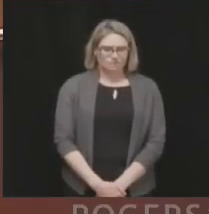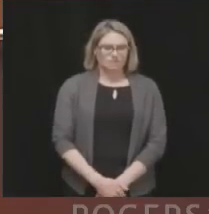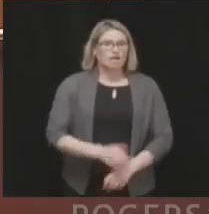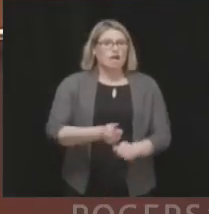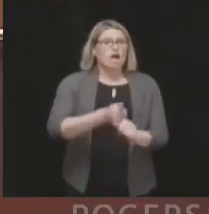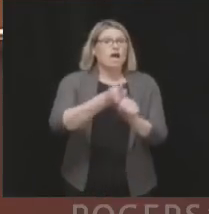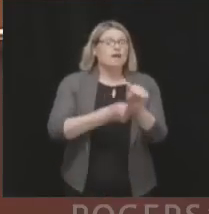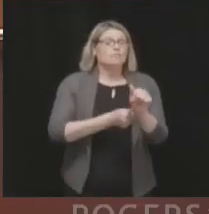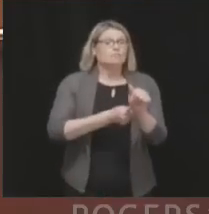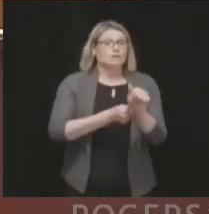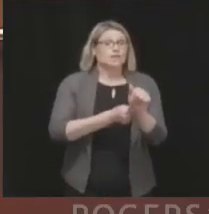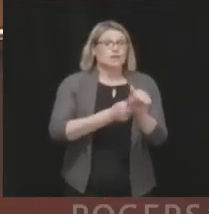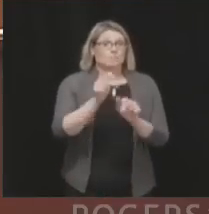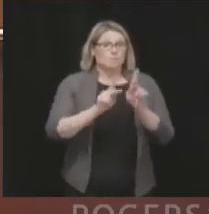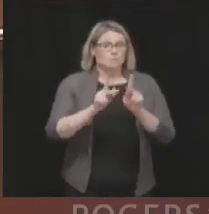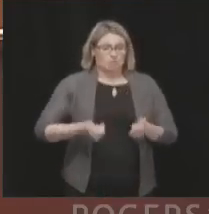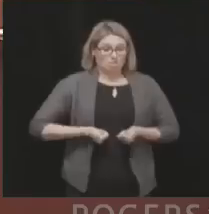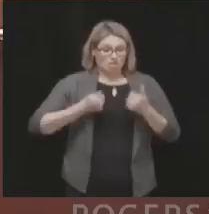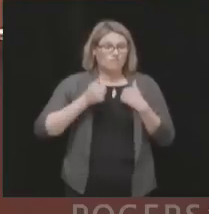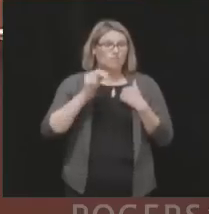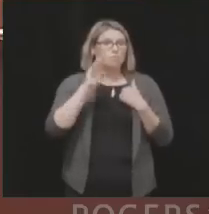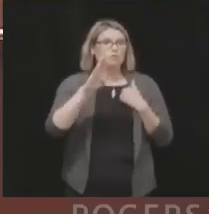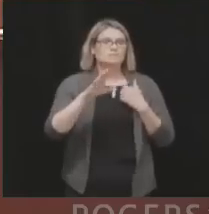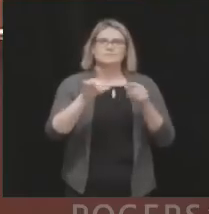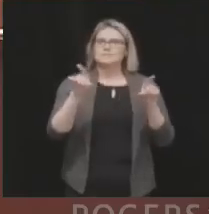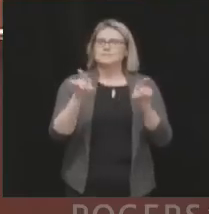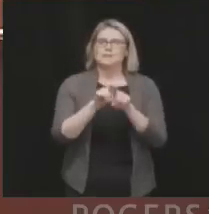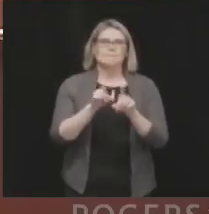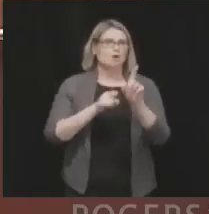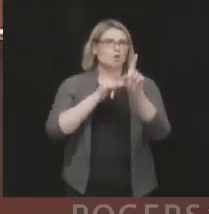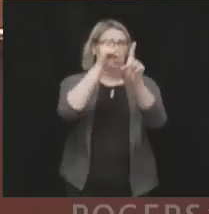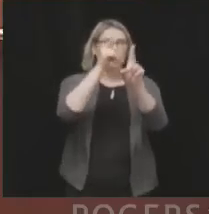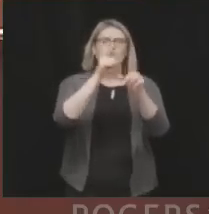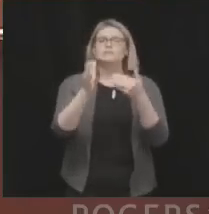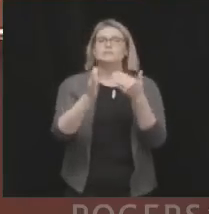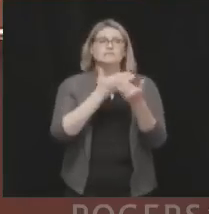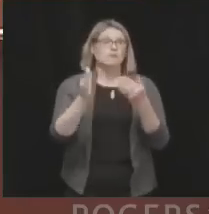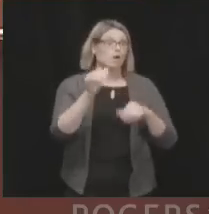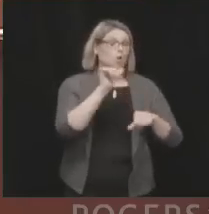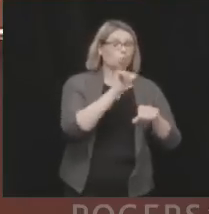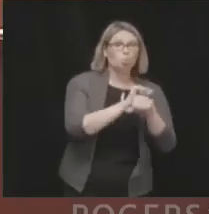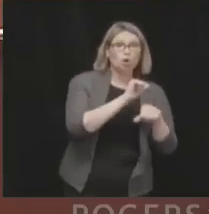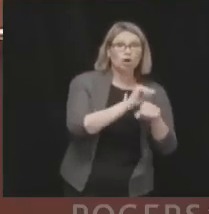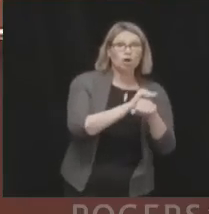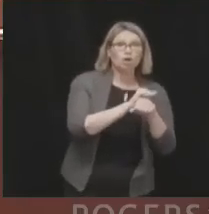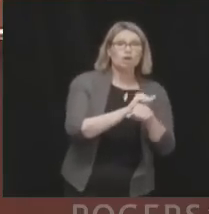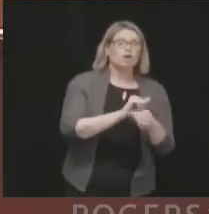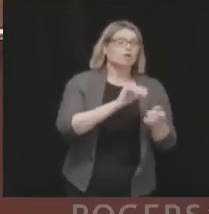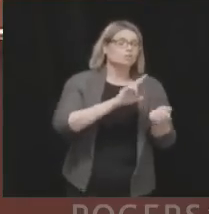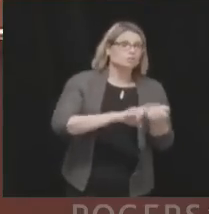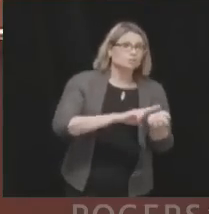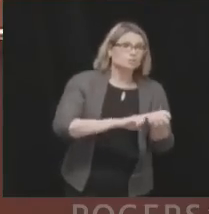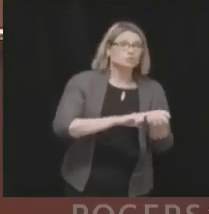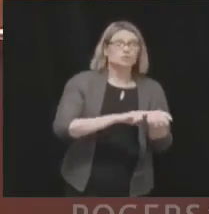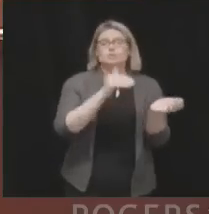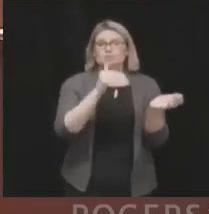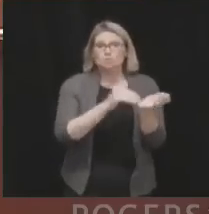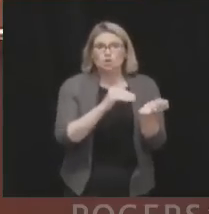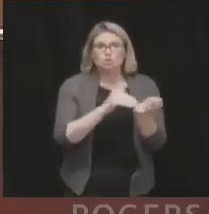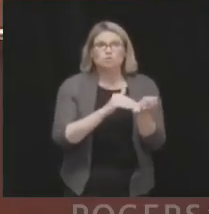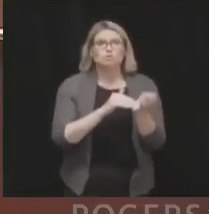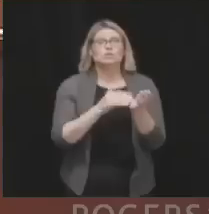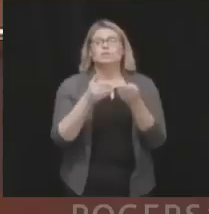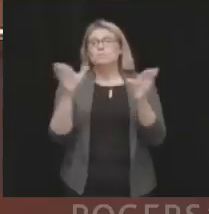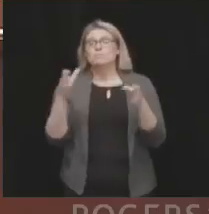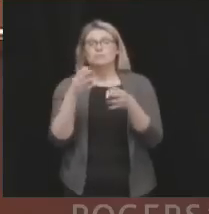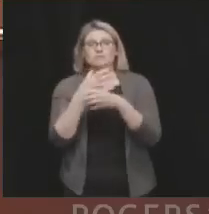thus far. It is understandable that New Brunswickers are getting increasingly anxious to return to some sense of